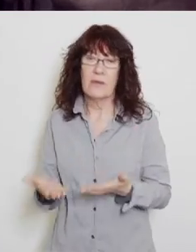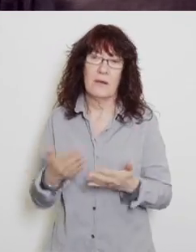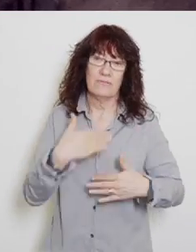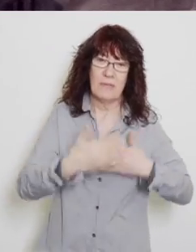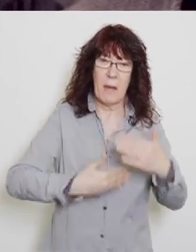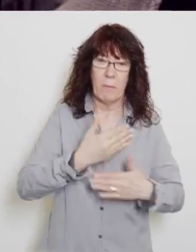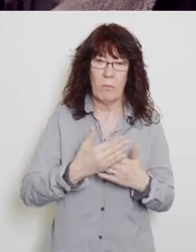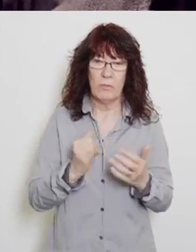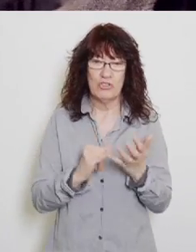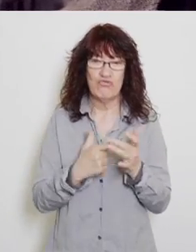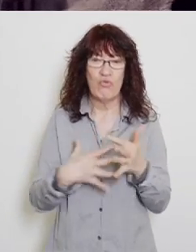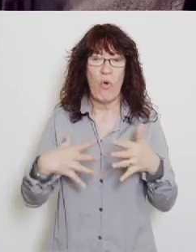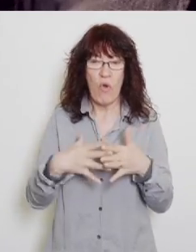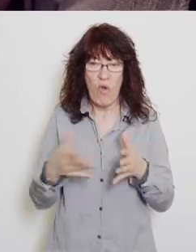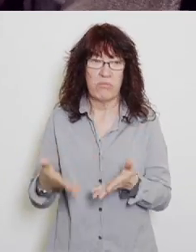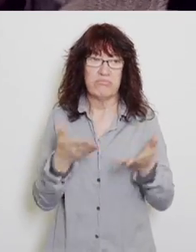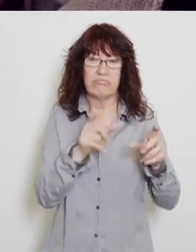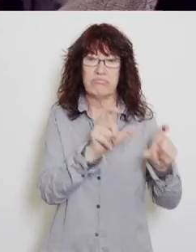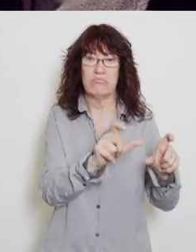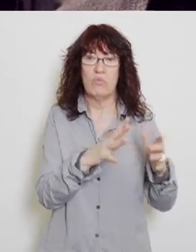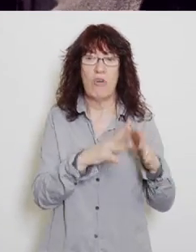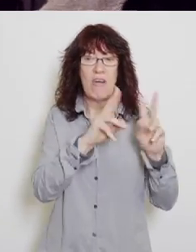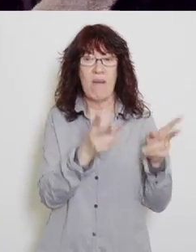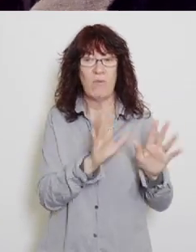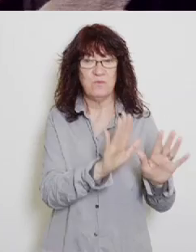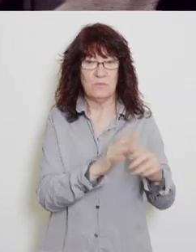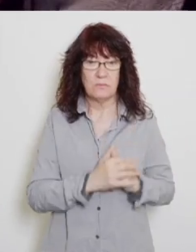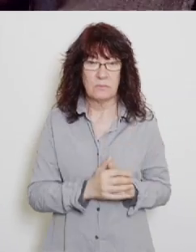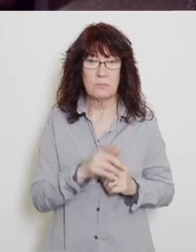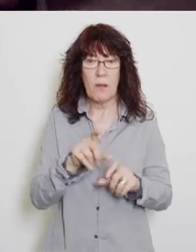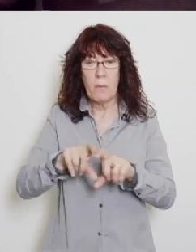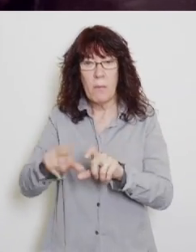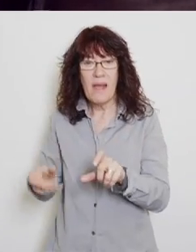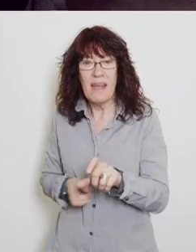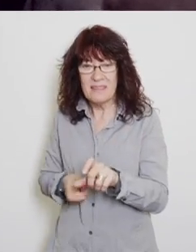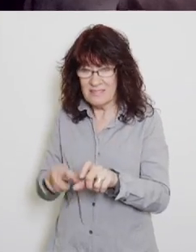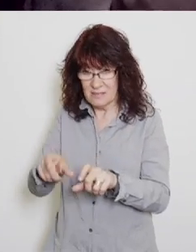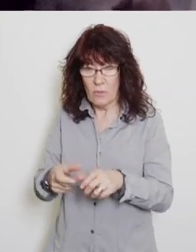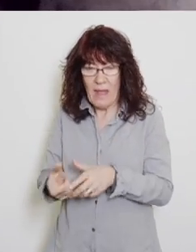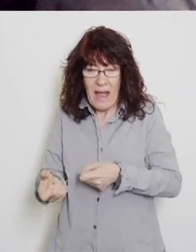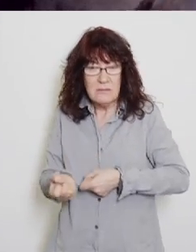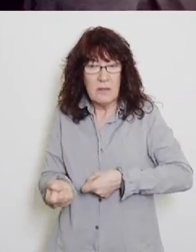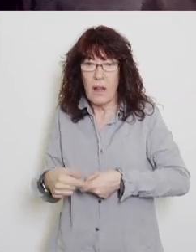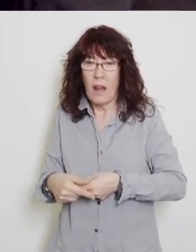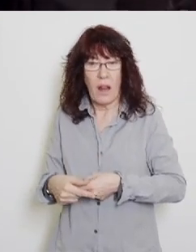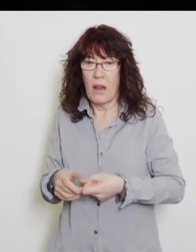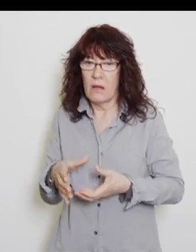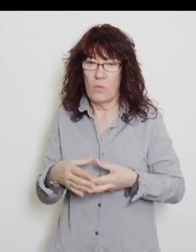warehouse. The blades were usually sold without handles because they were cheaper to ship.